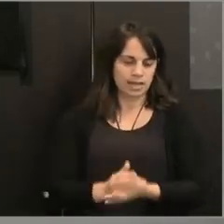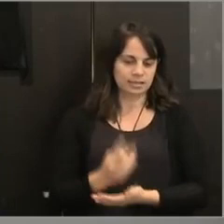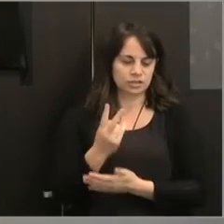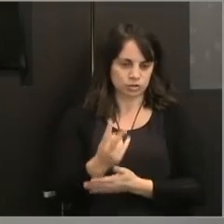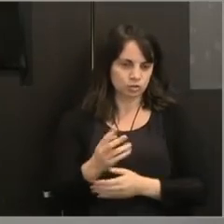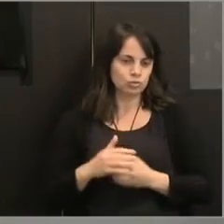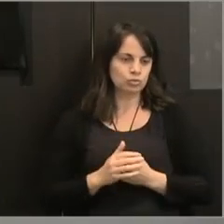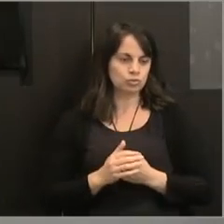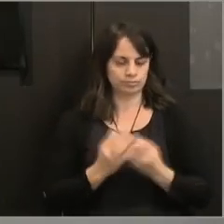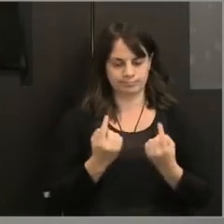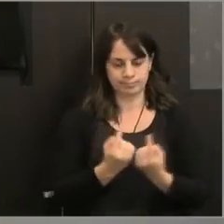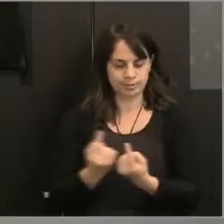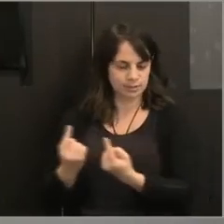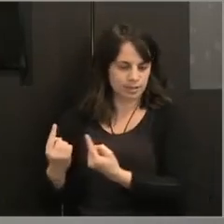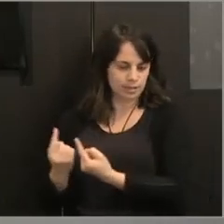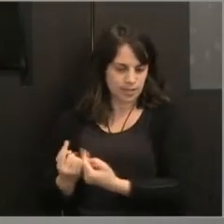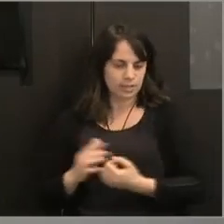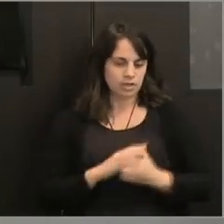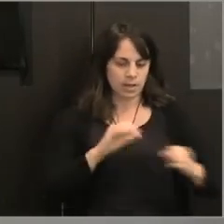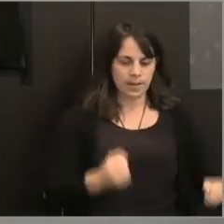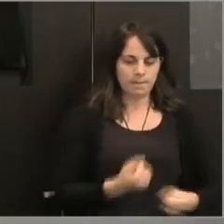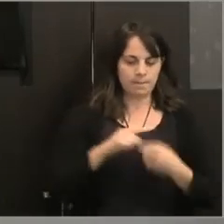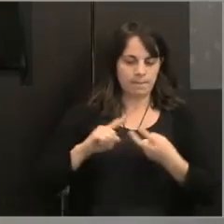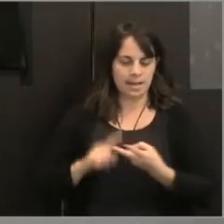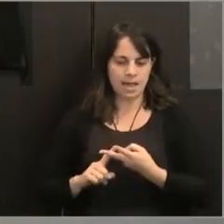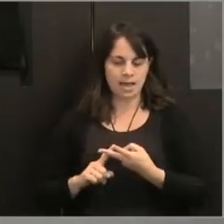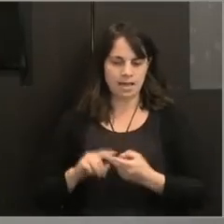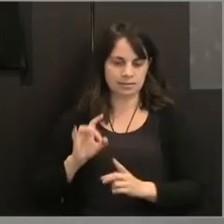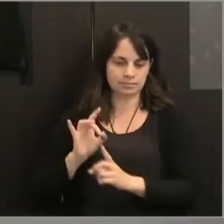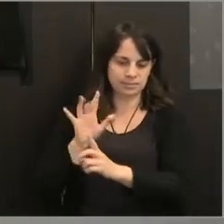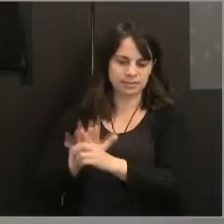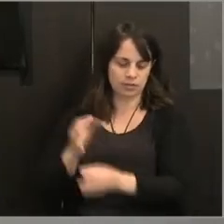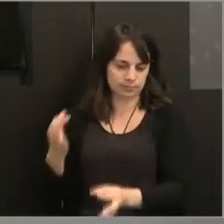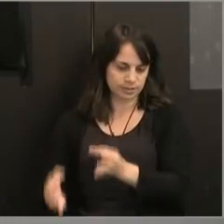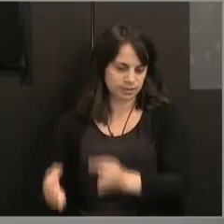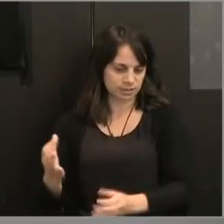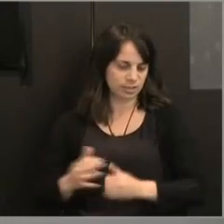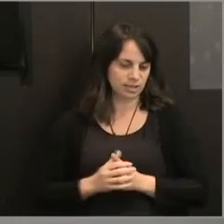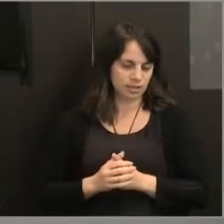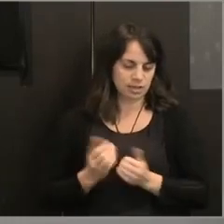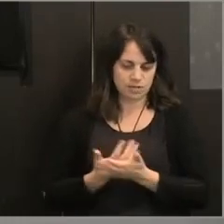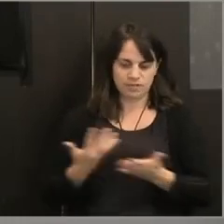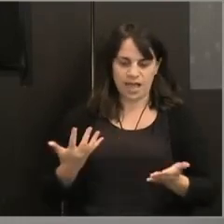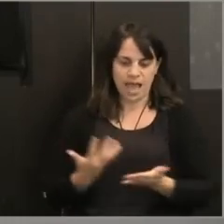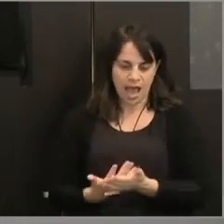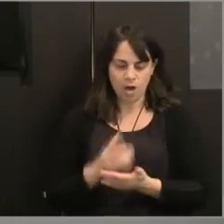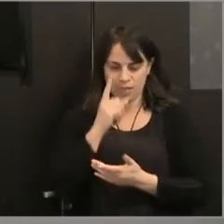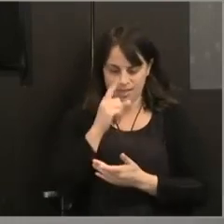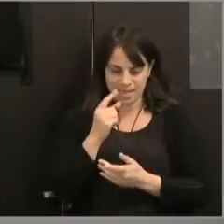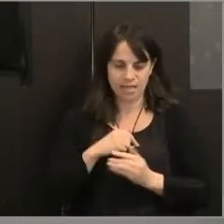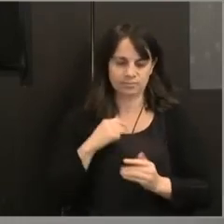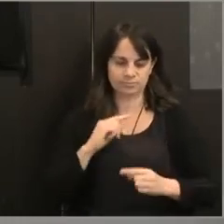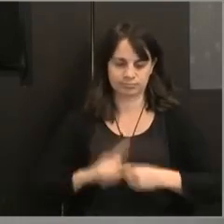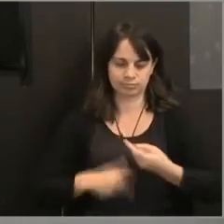fundamental tenets underpinned mana and tino rangatiratanga and determined how they could be exercised.